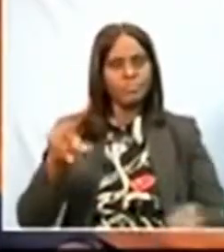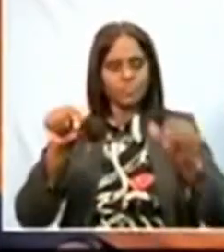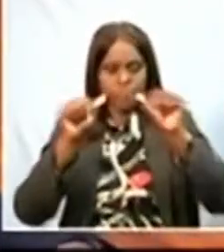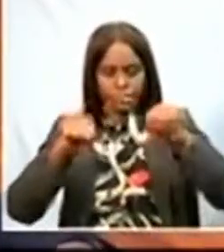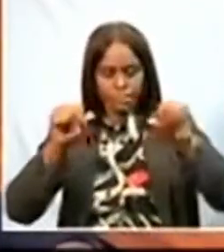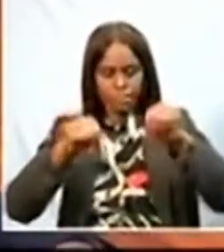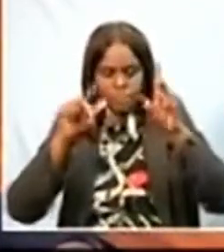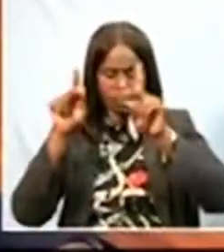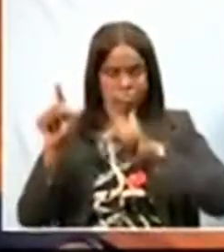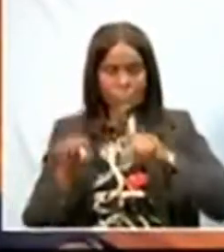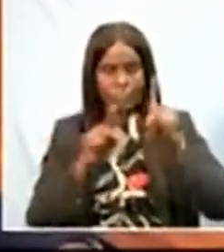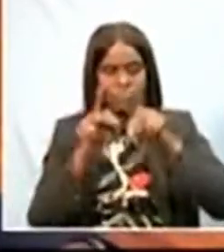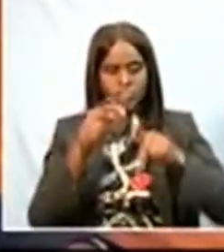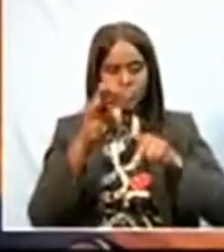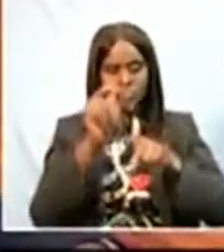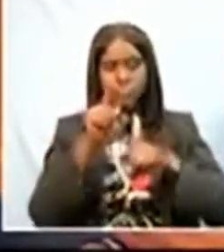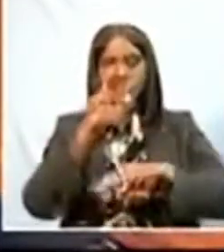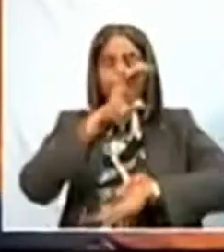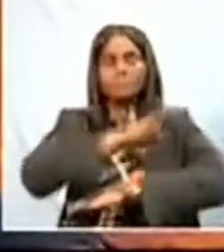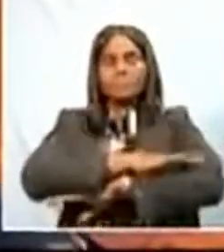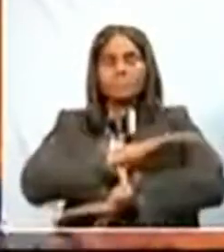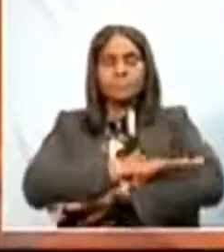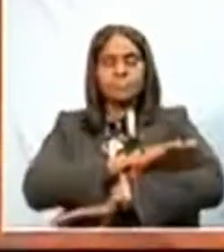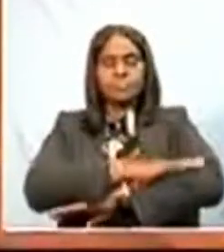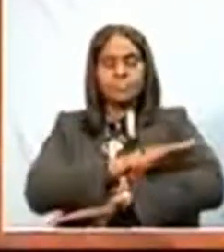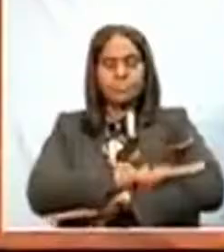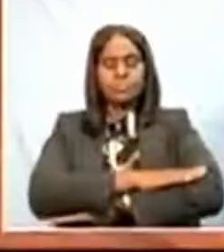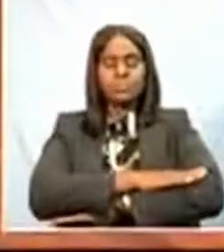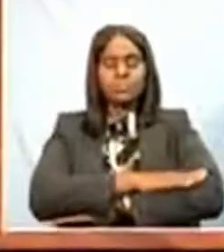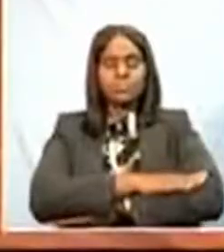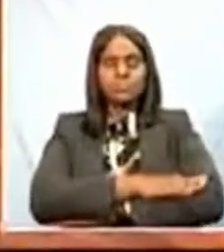of performance of desks.